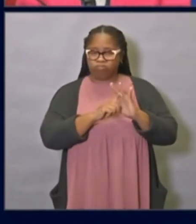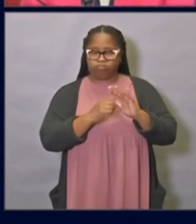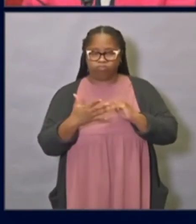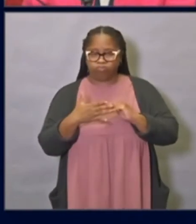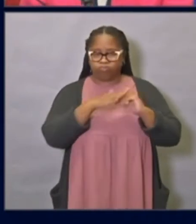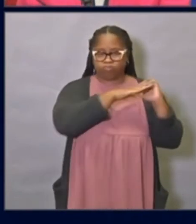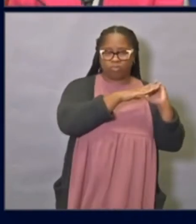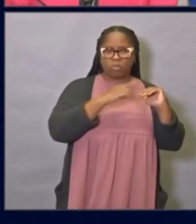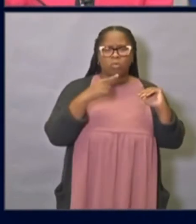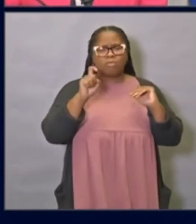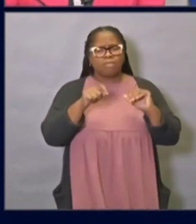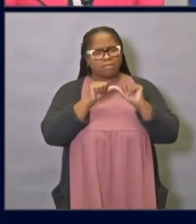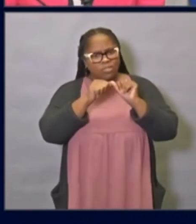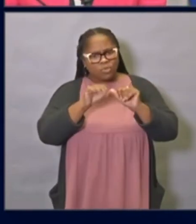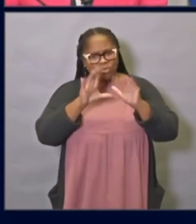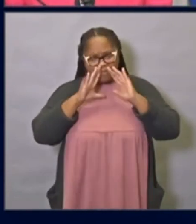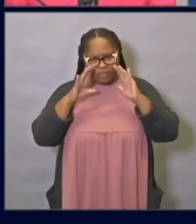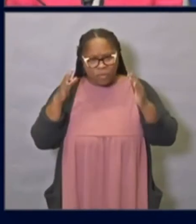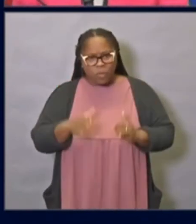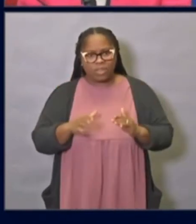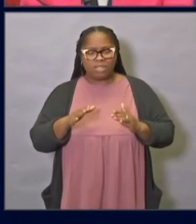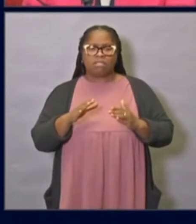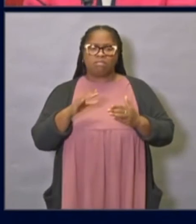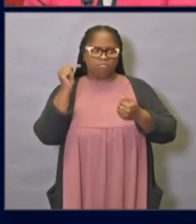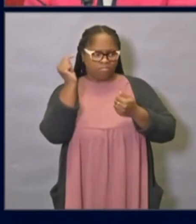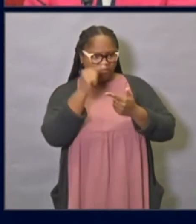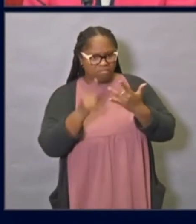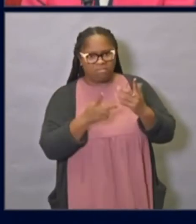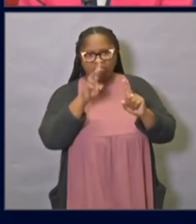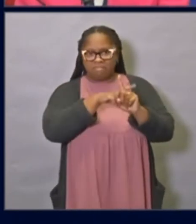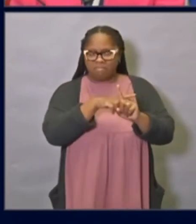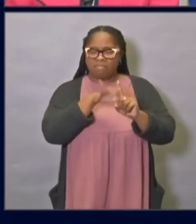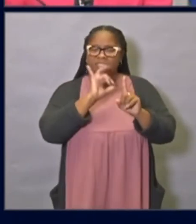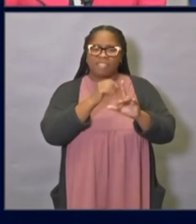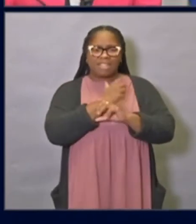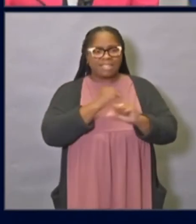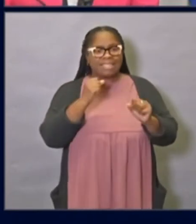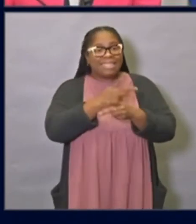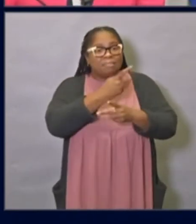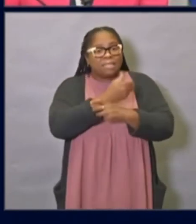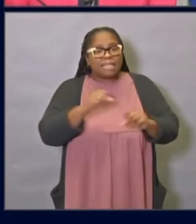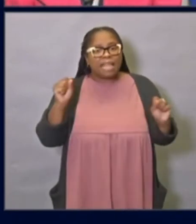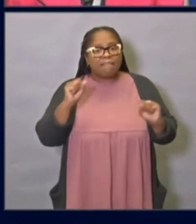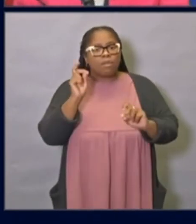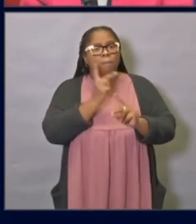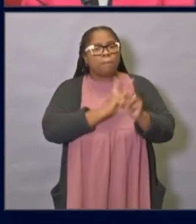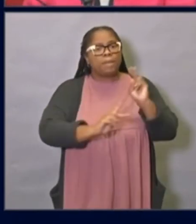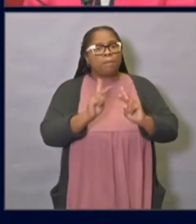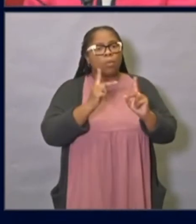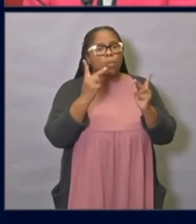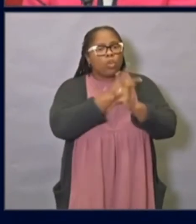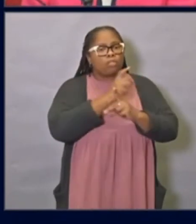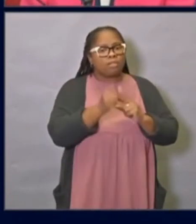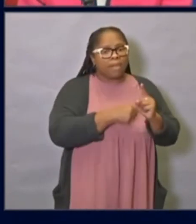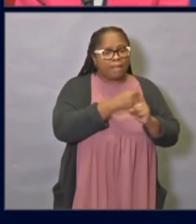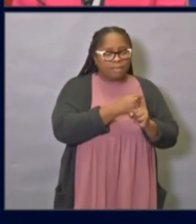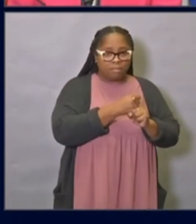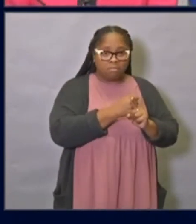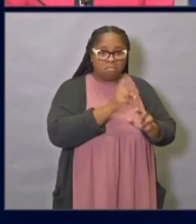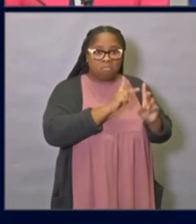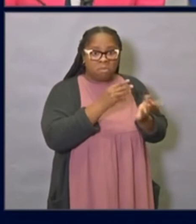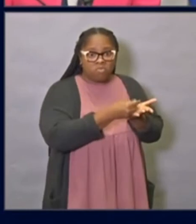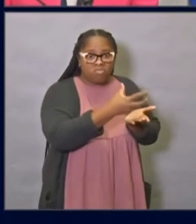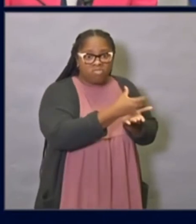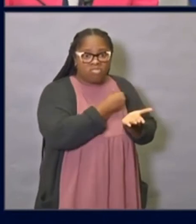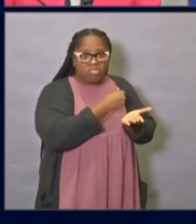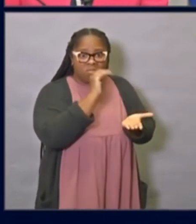focus on continuing those actions that safeguard the hardest hit by the virus, protecting low-wage and essential